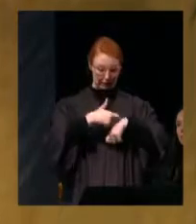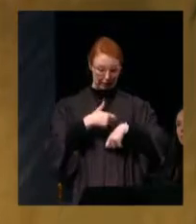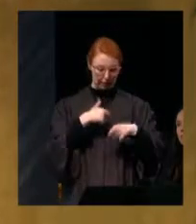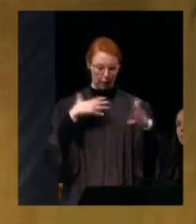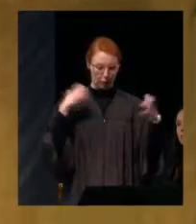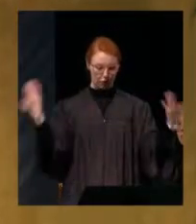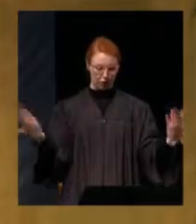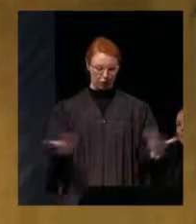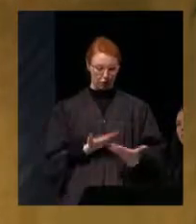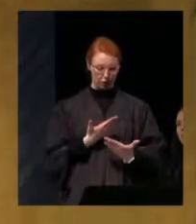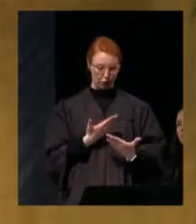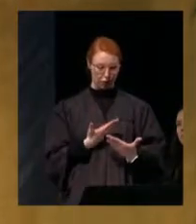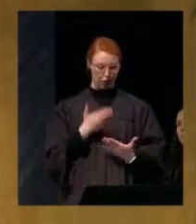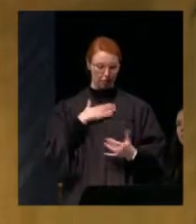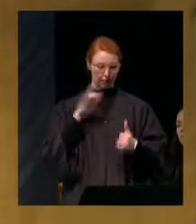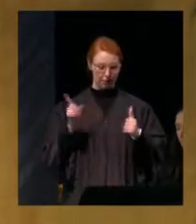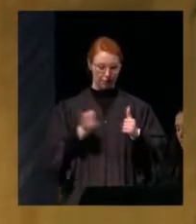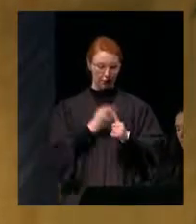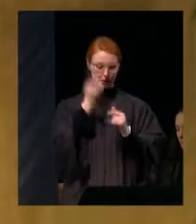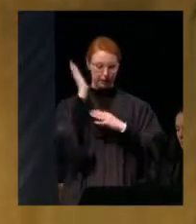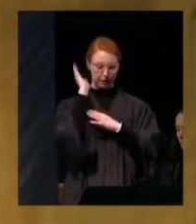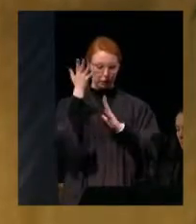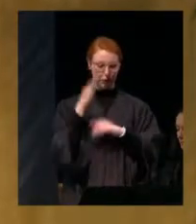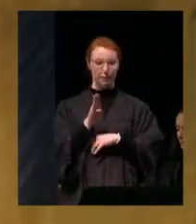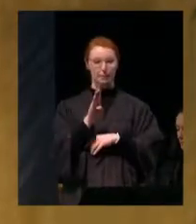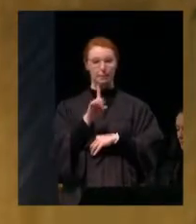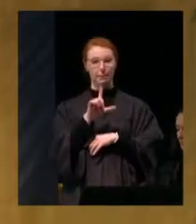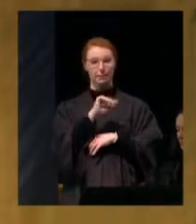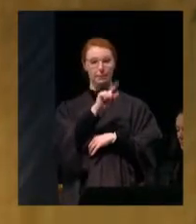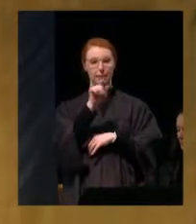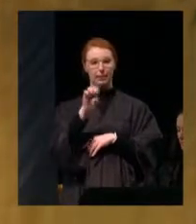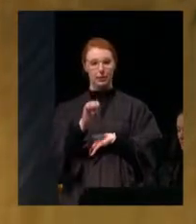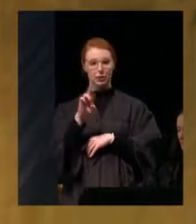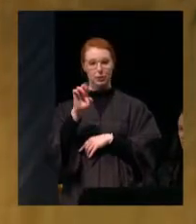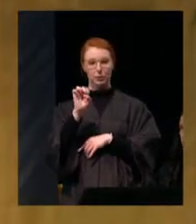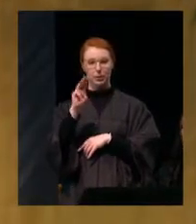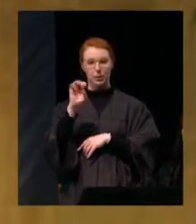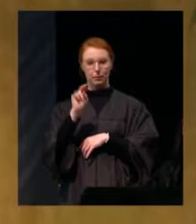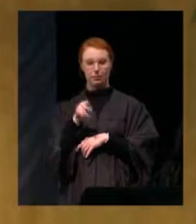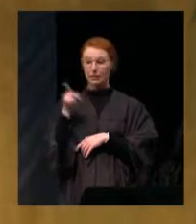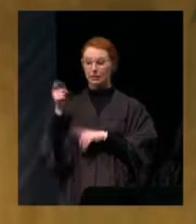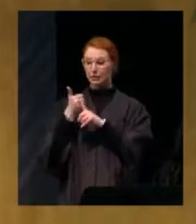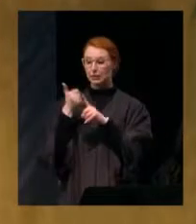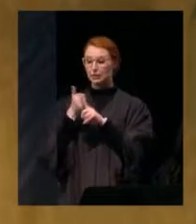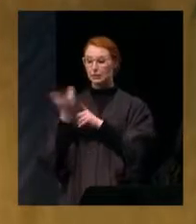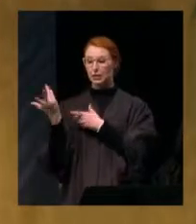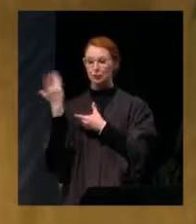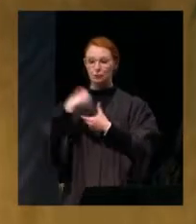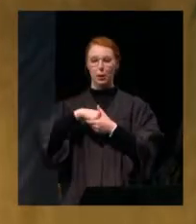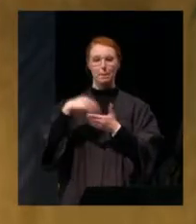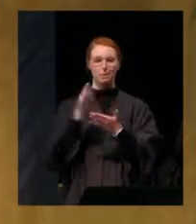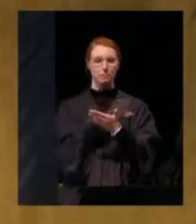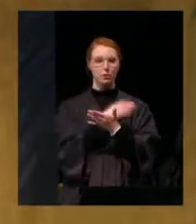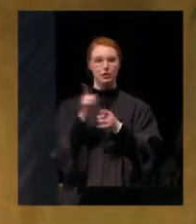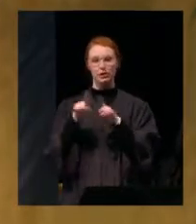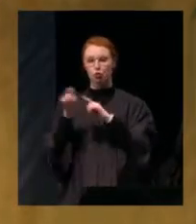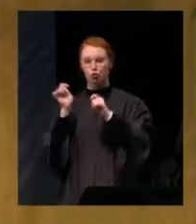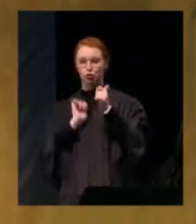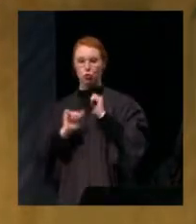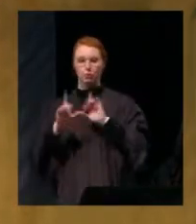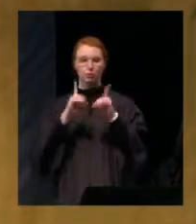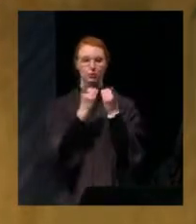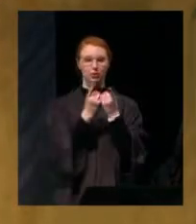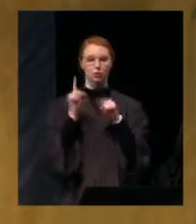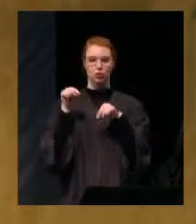like to introduce to you our first speaker today, Blaze Remen. Blaze has been able to shine in the music and drama departments during his 4 years at Fargo